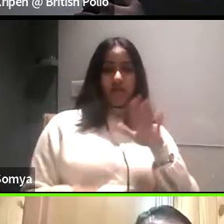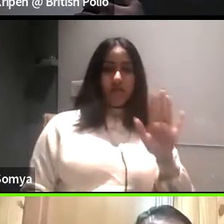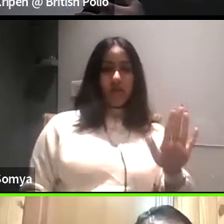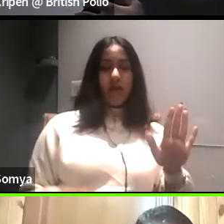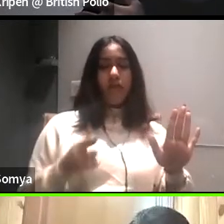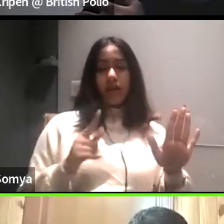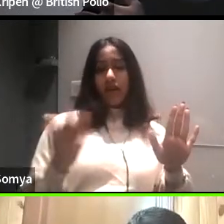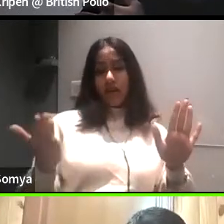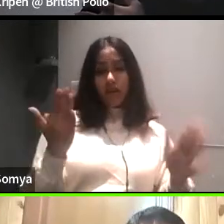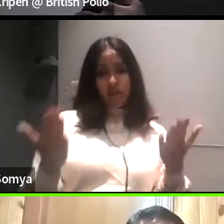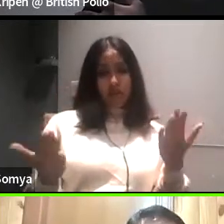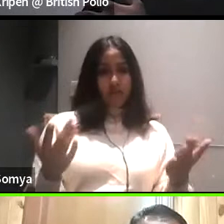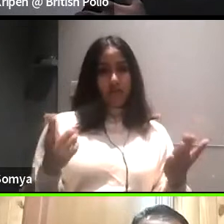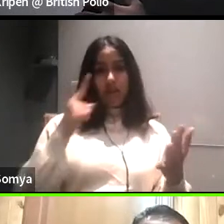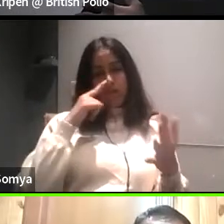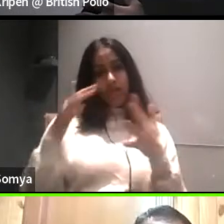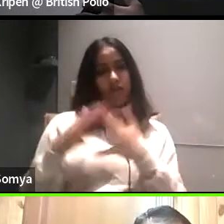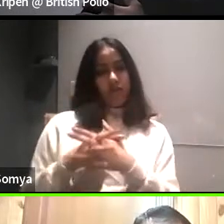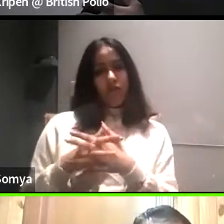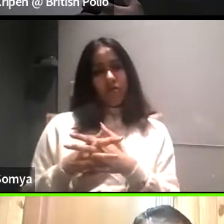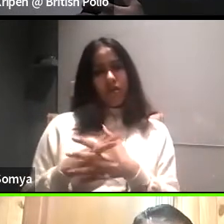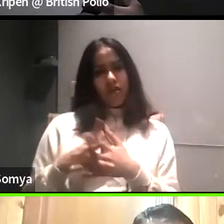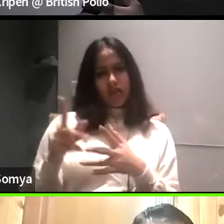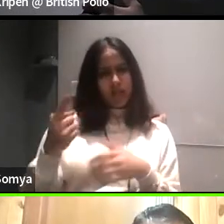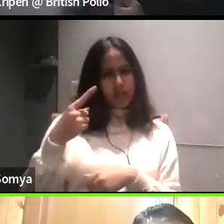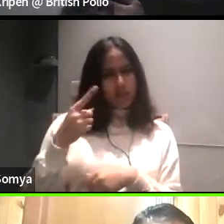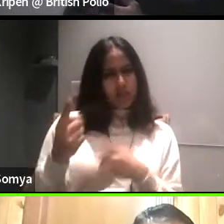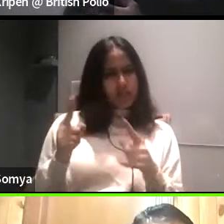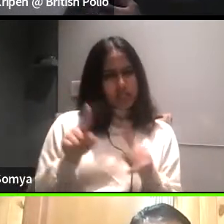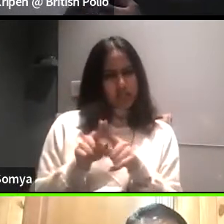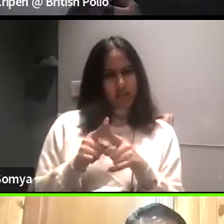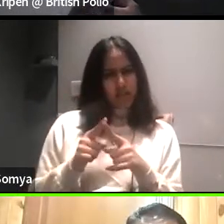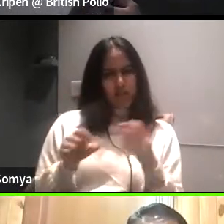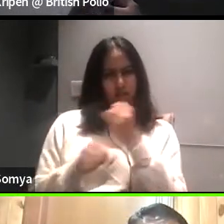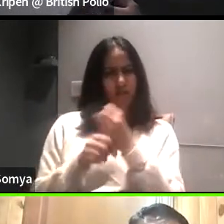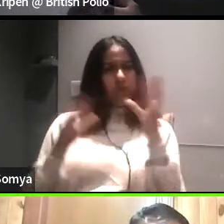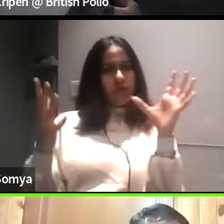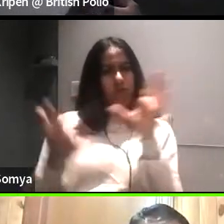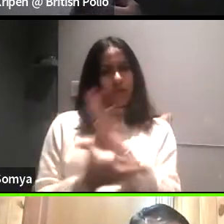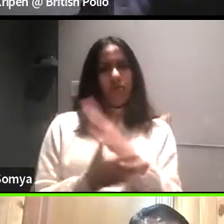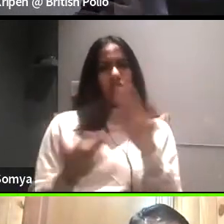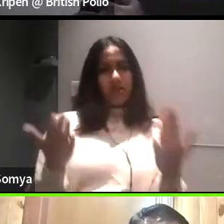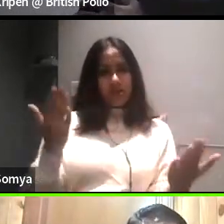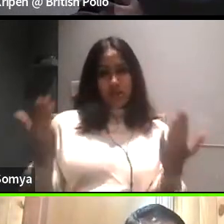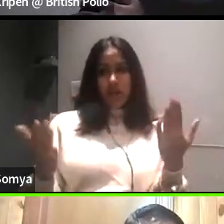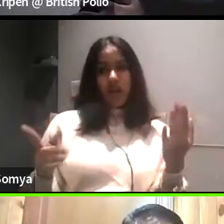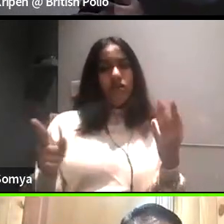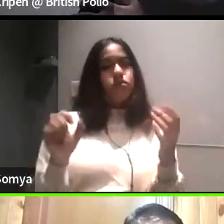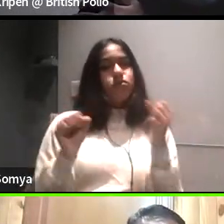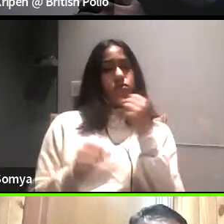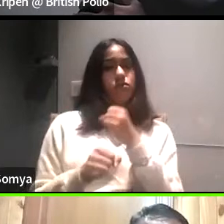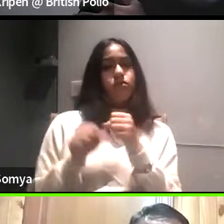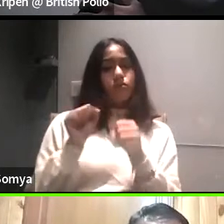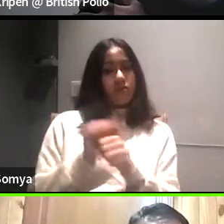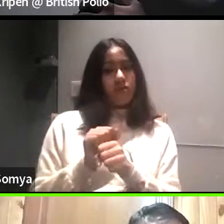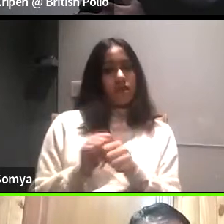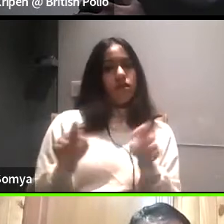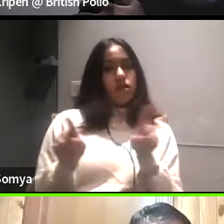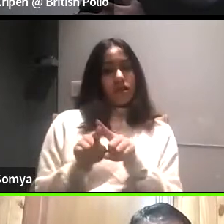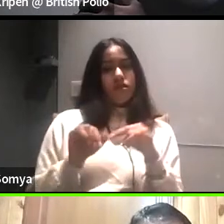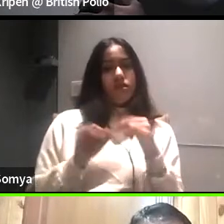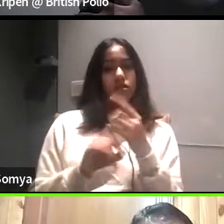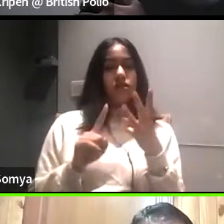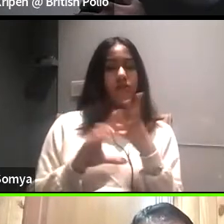as compared to women. What do you think is the ratio globally? Because you work in the sector, and I